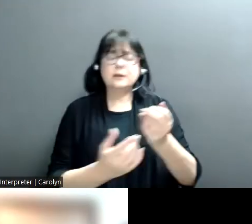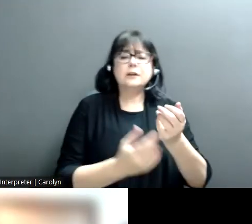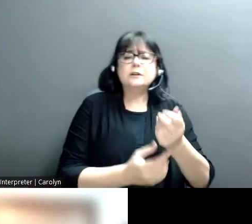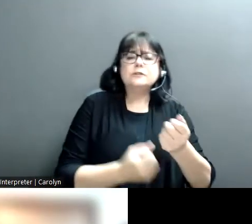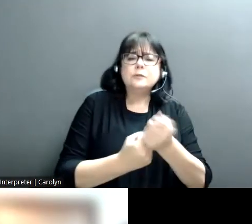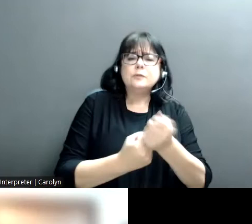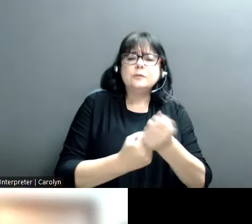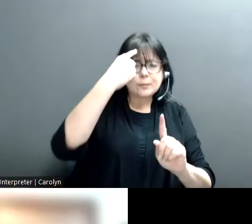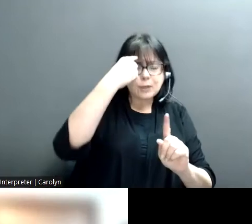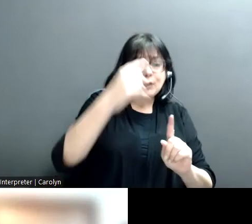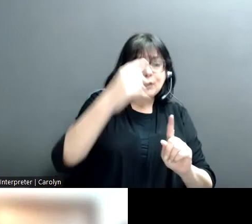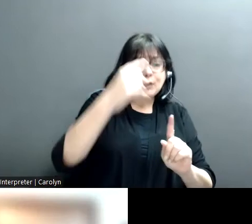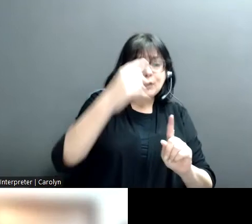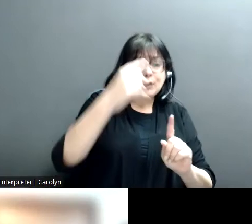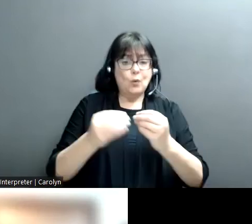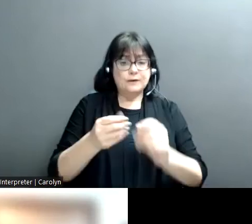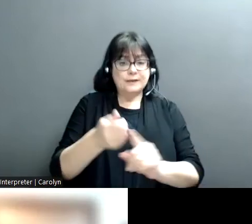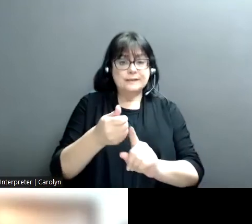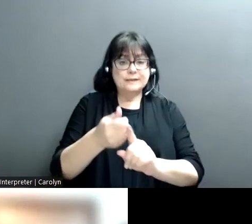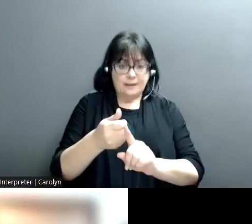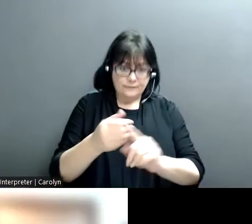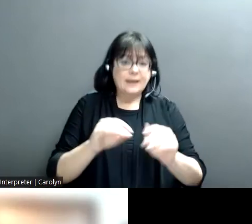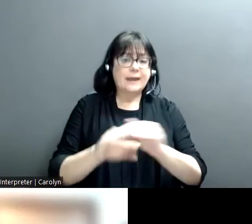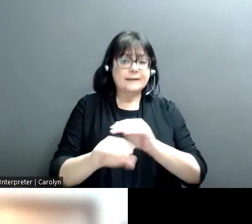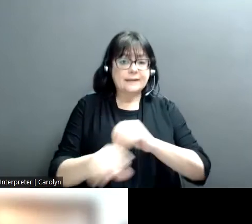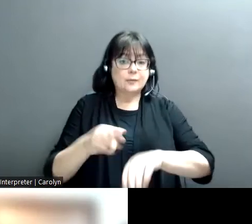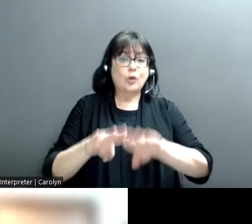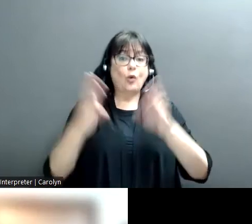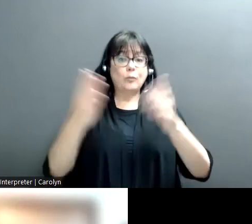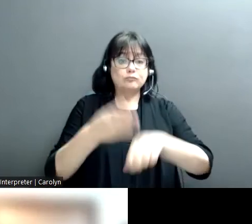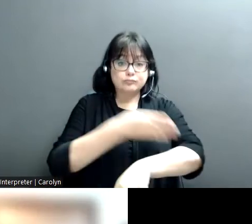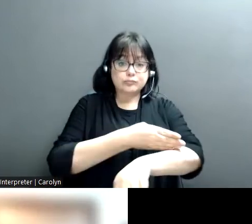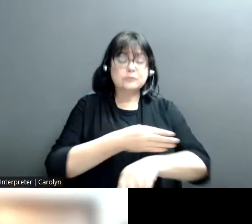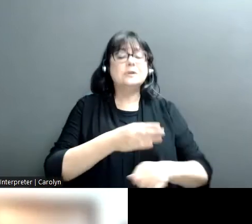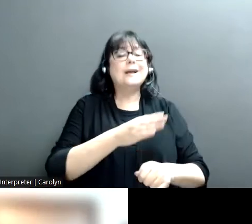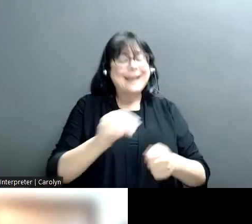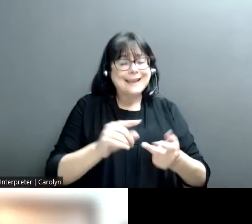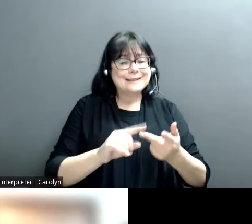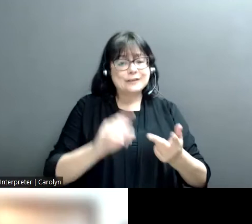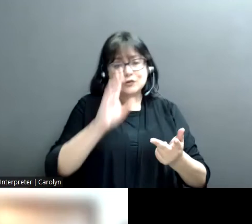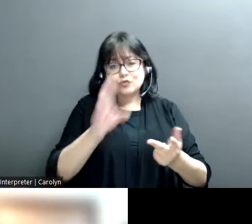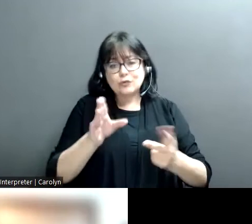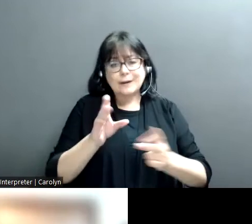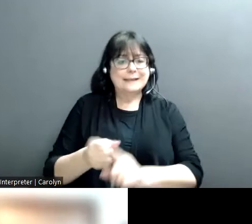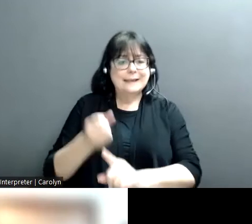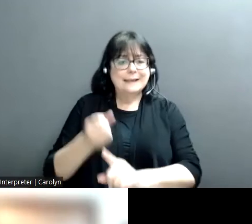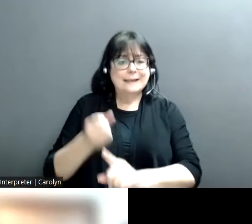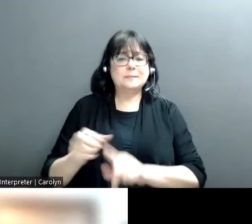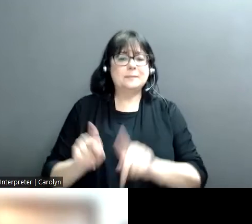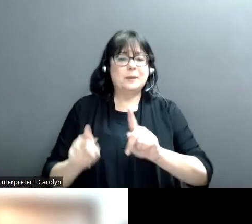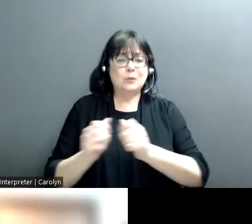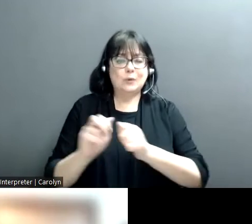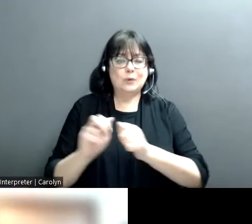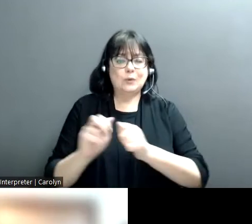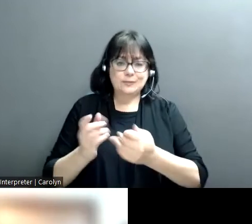more accessible, as well as having a direct impact on the lives of people with disabilities right through those journeys they take. And